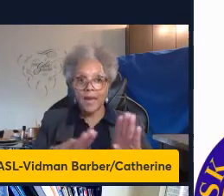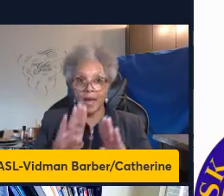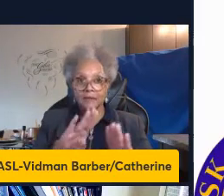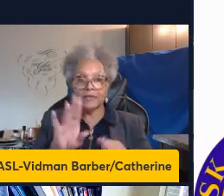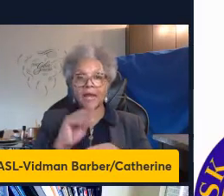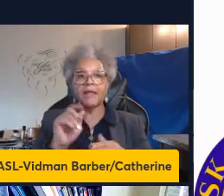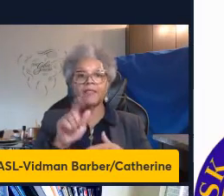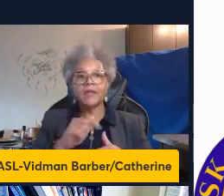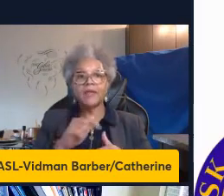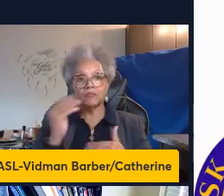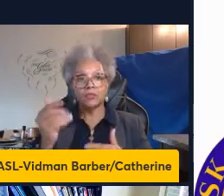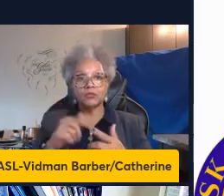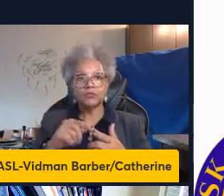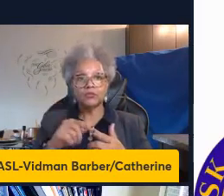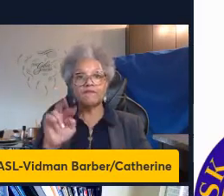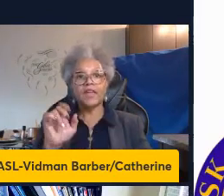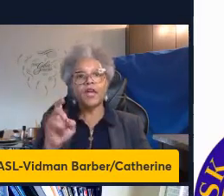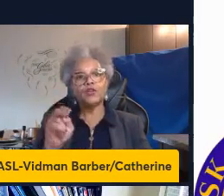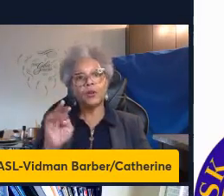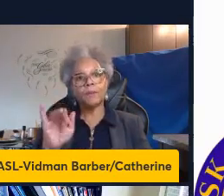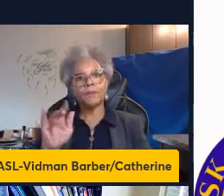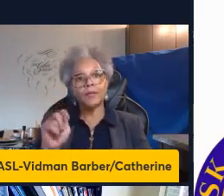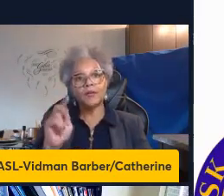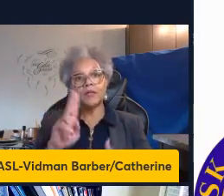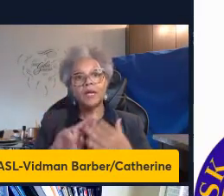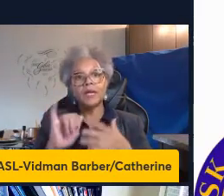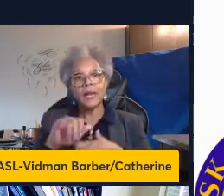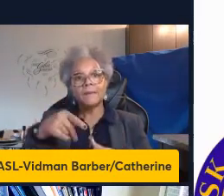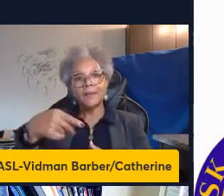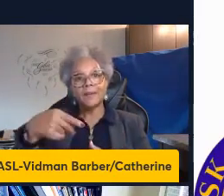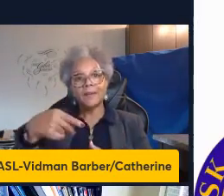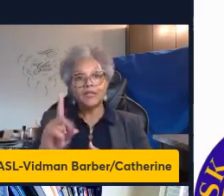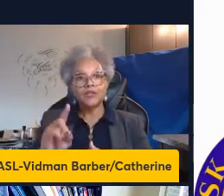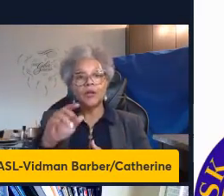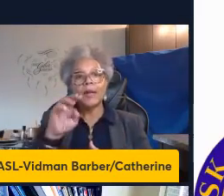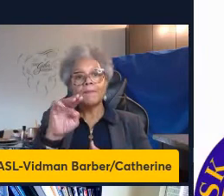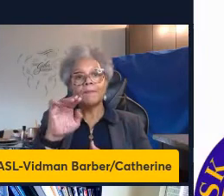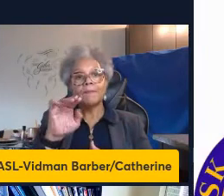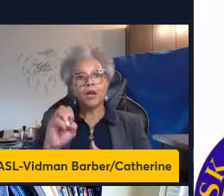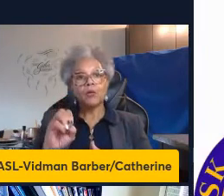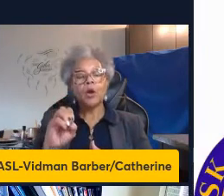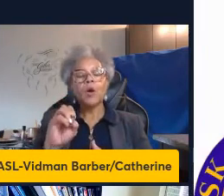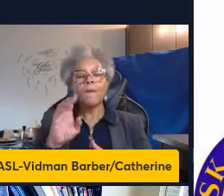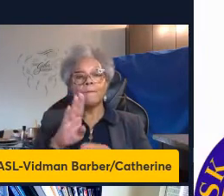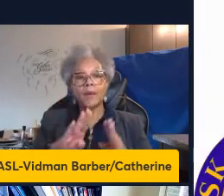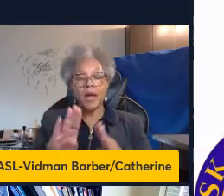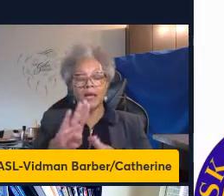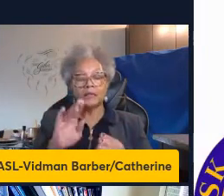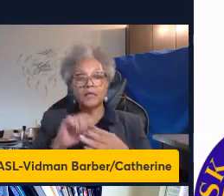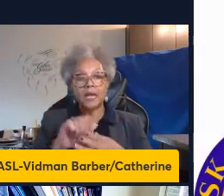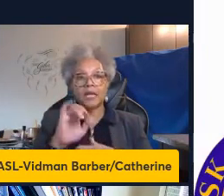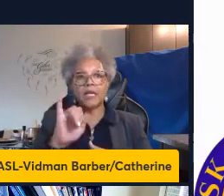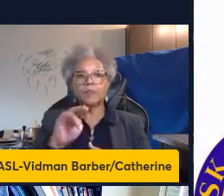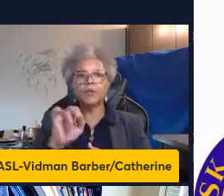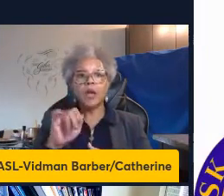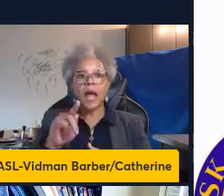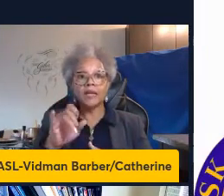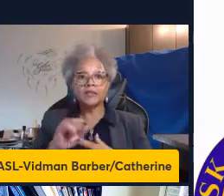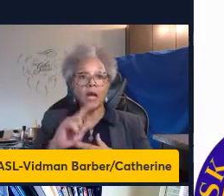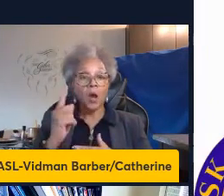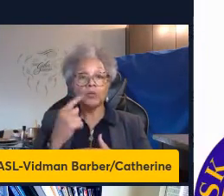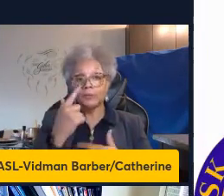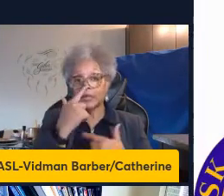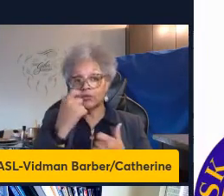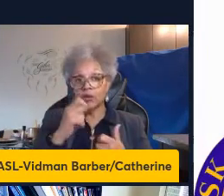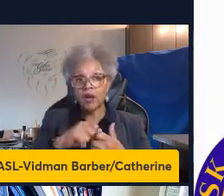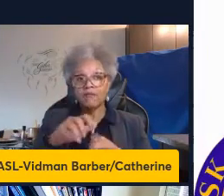then went on to Vanderbilt, where I got a PhD in microbiology and immunology. Have always been interested in the host